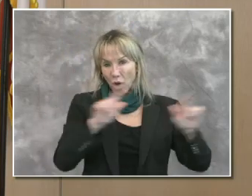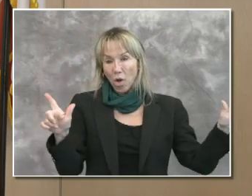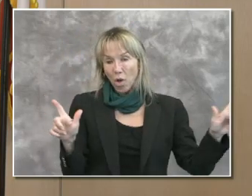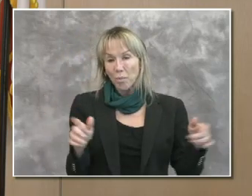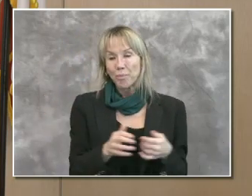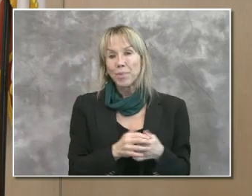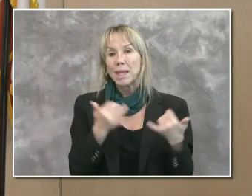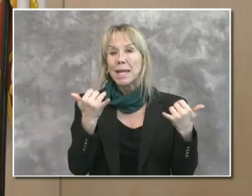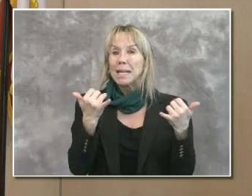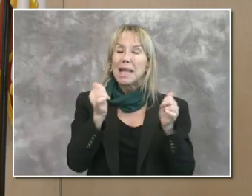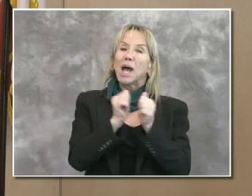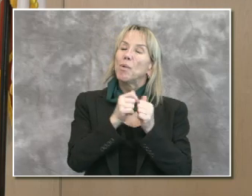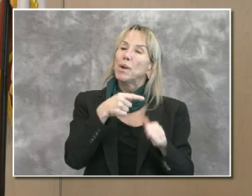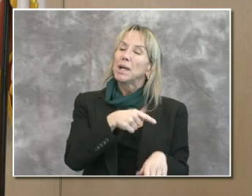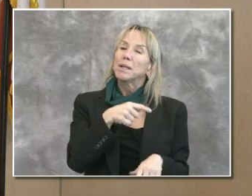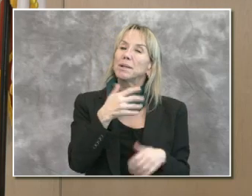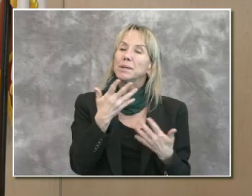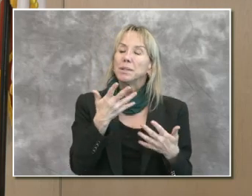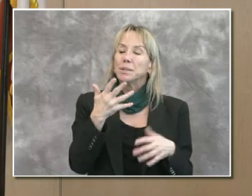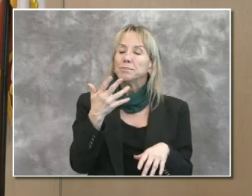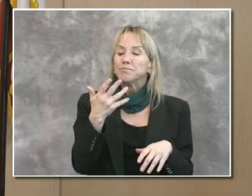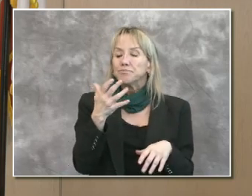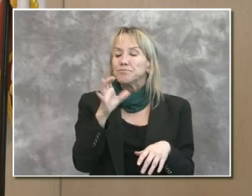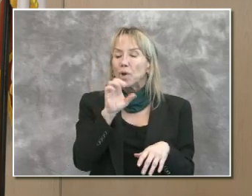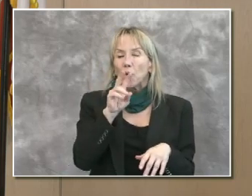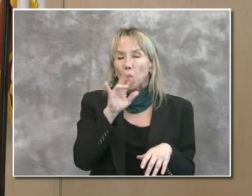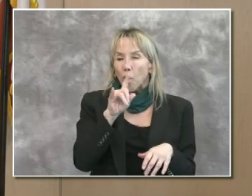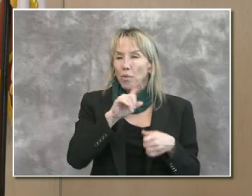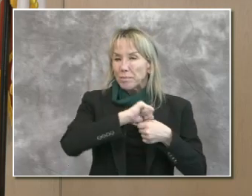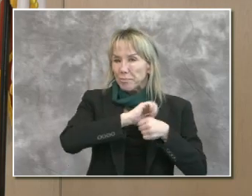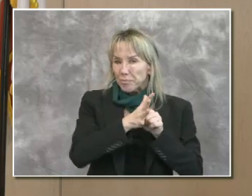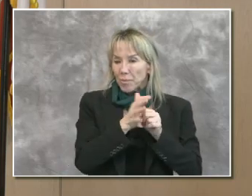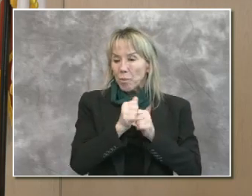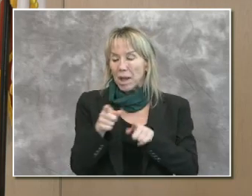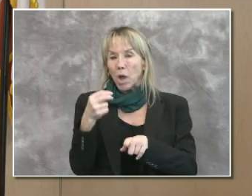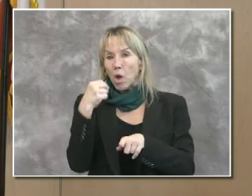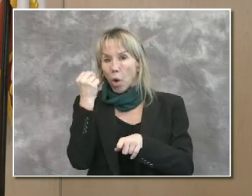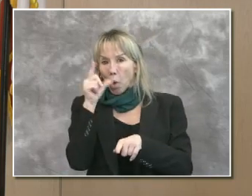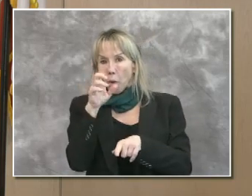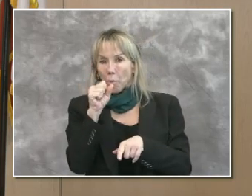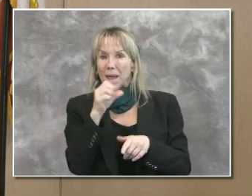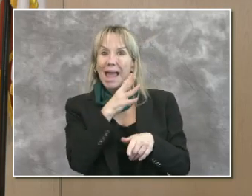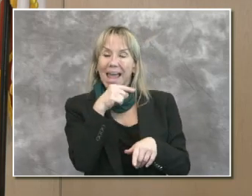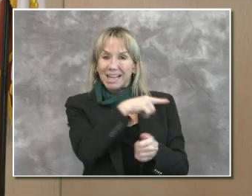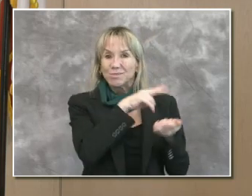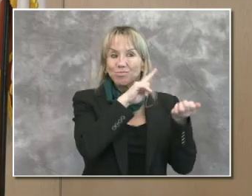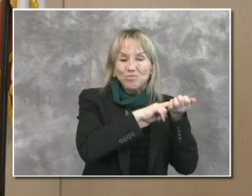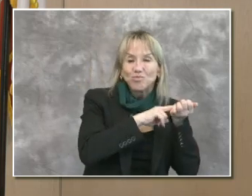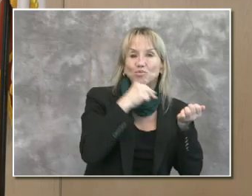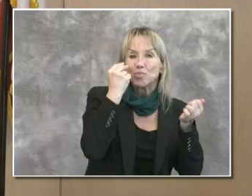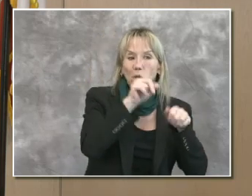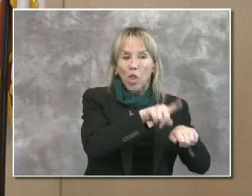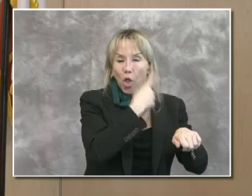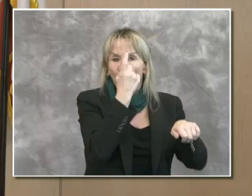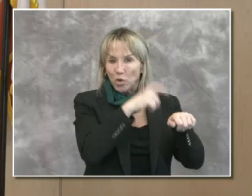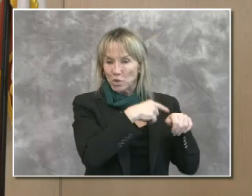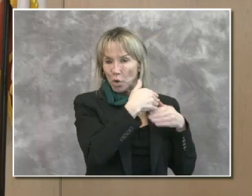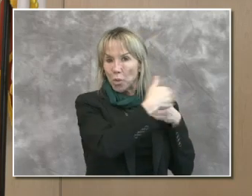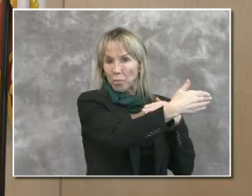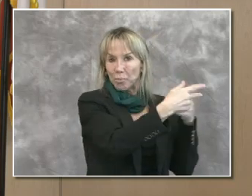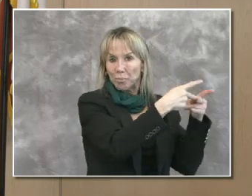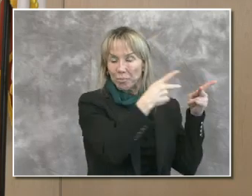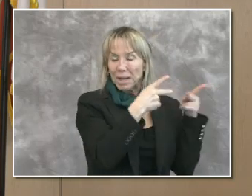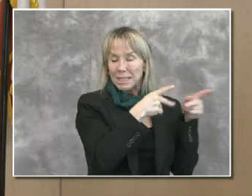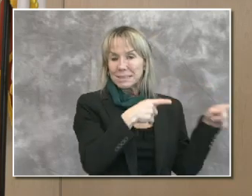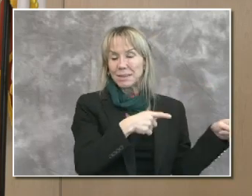population and with our long-term care facilities, we have actually implemented, just as we do with